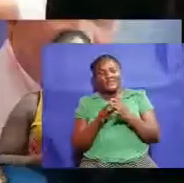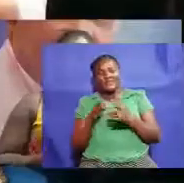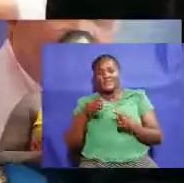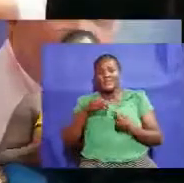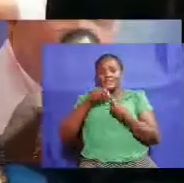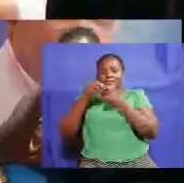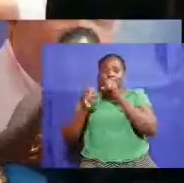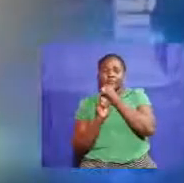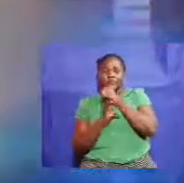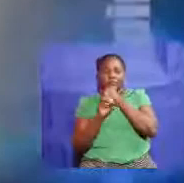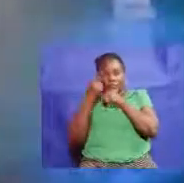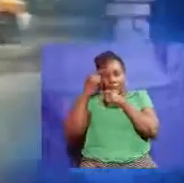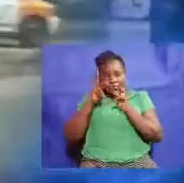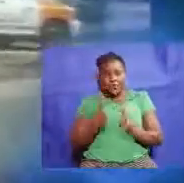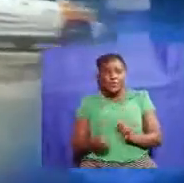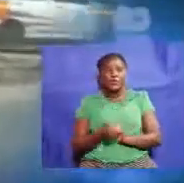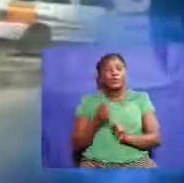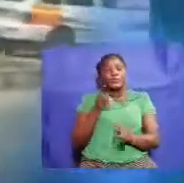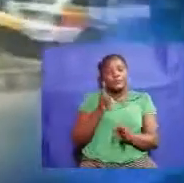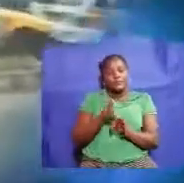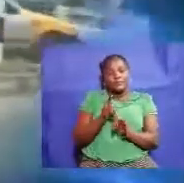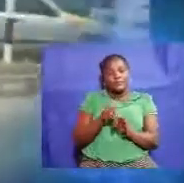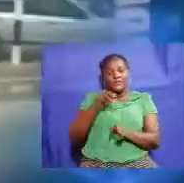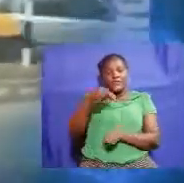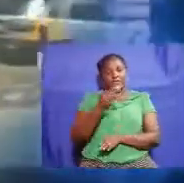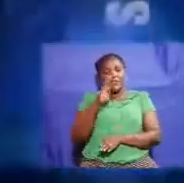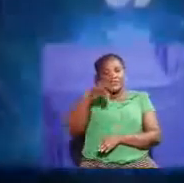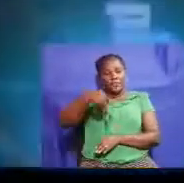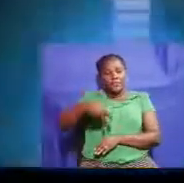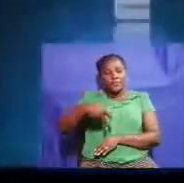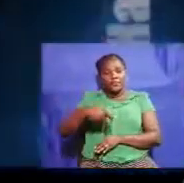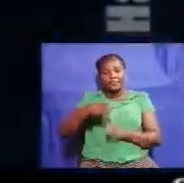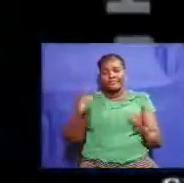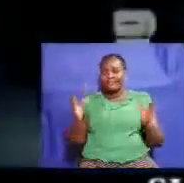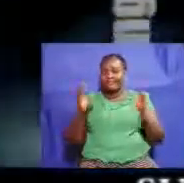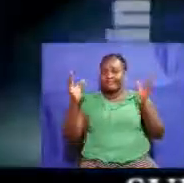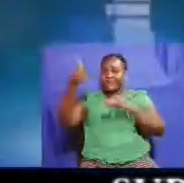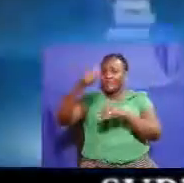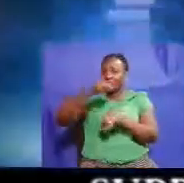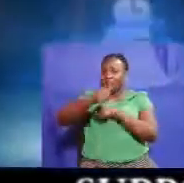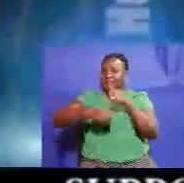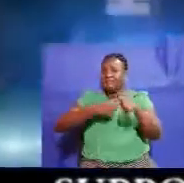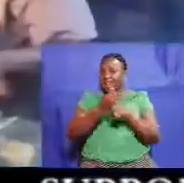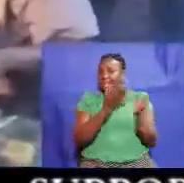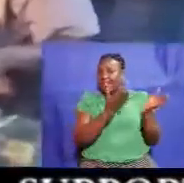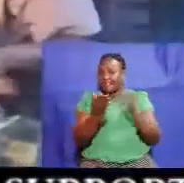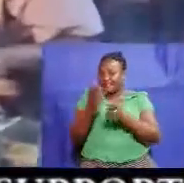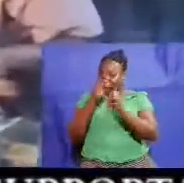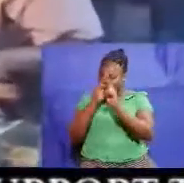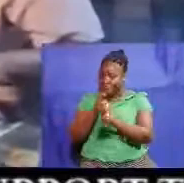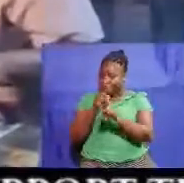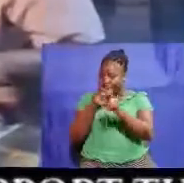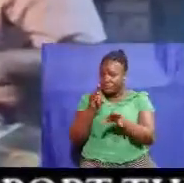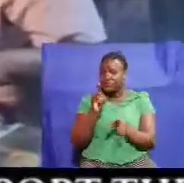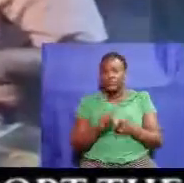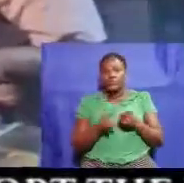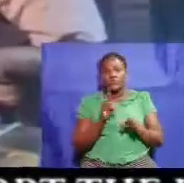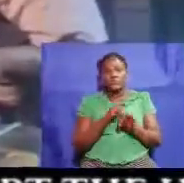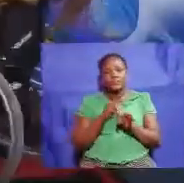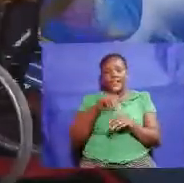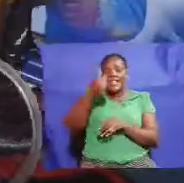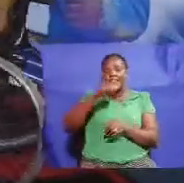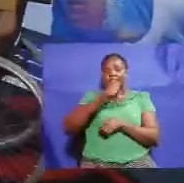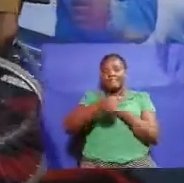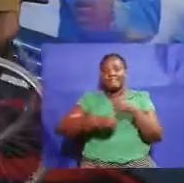and special advocacy for persons with disability. H4P is celebrating 10 years of bringing dignity to disability,